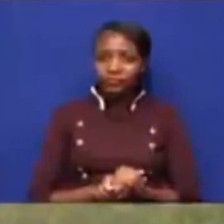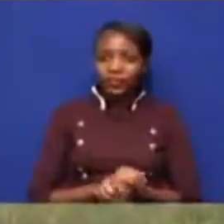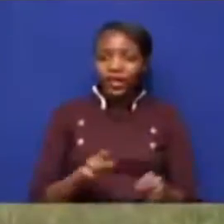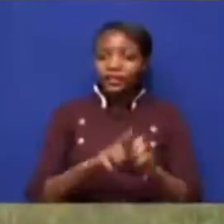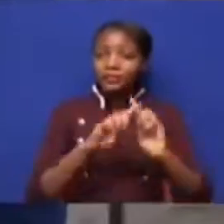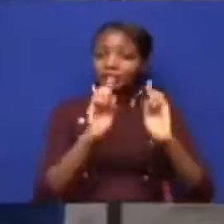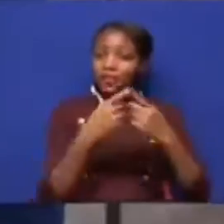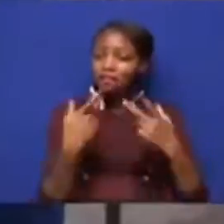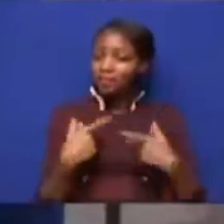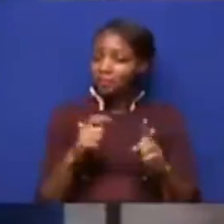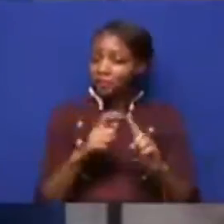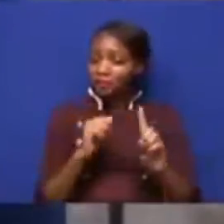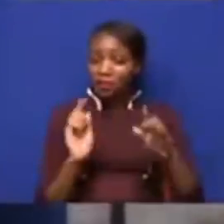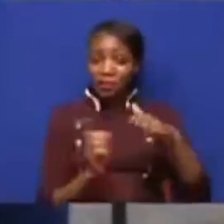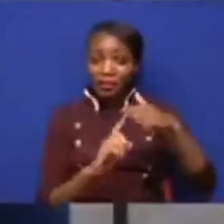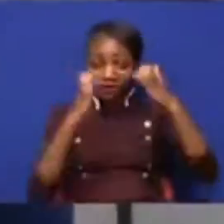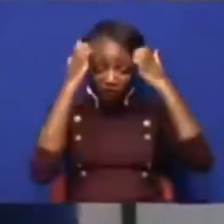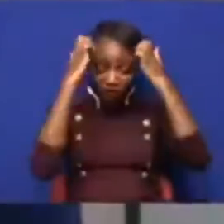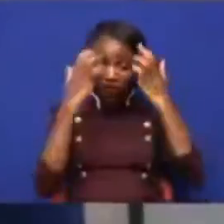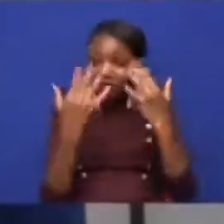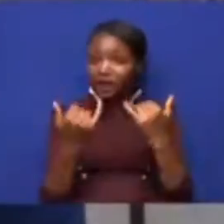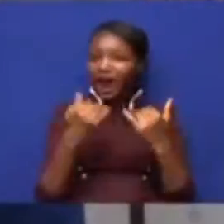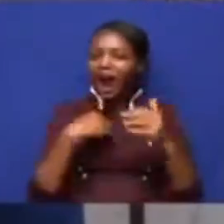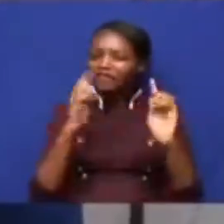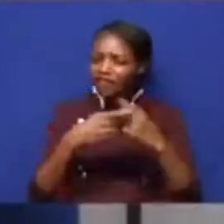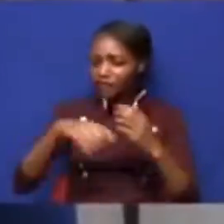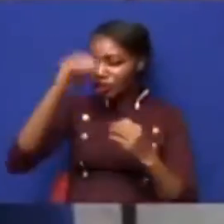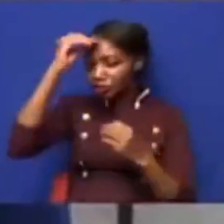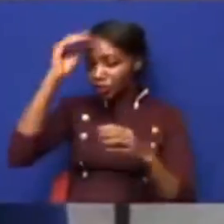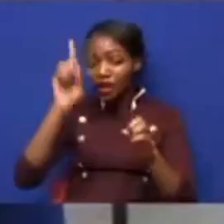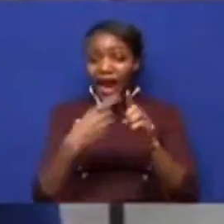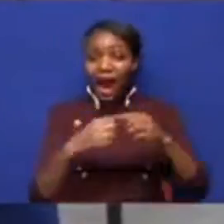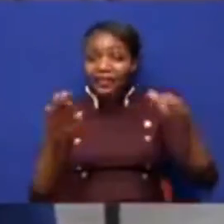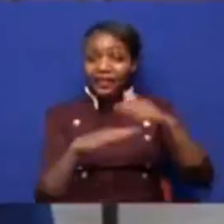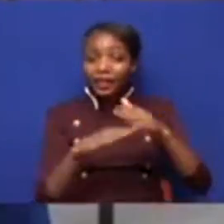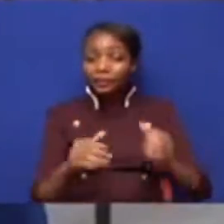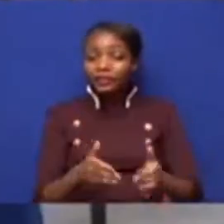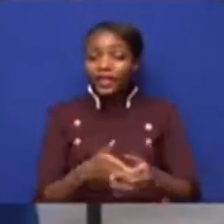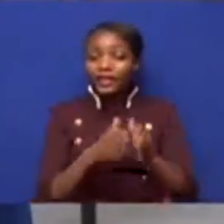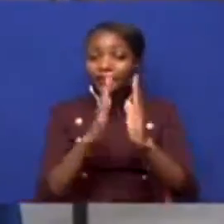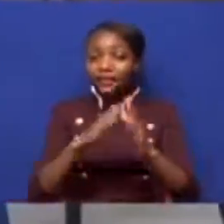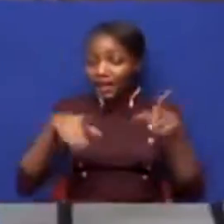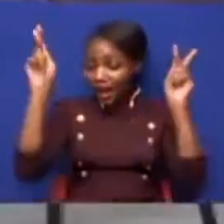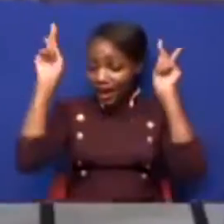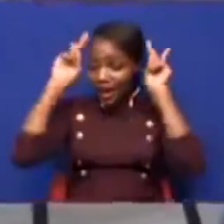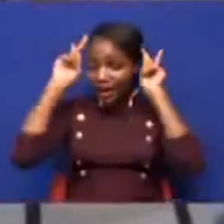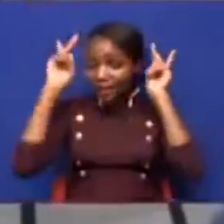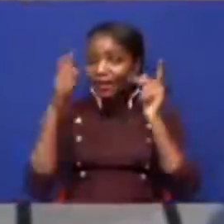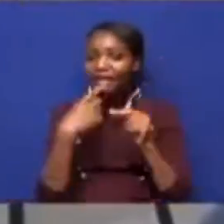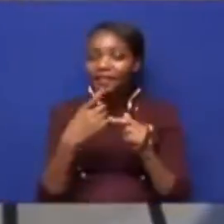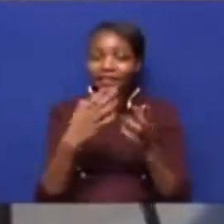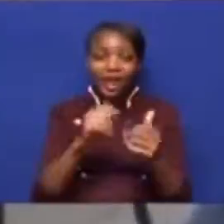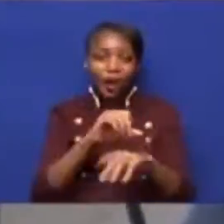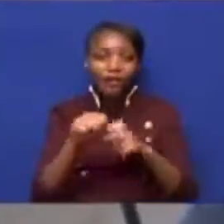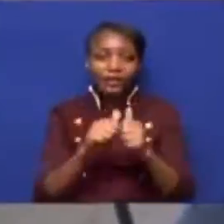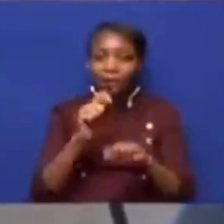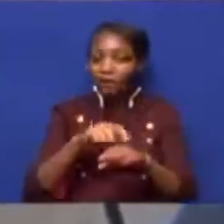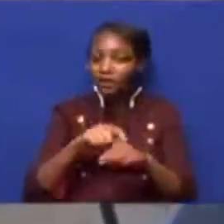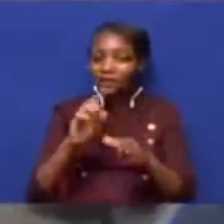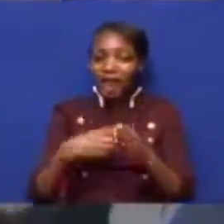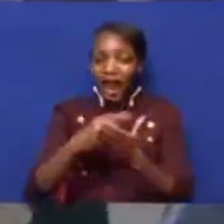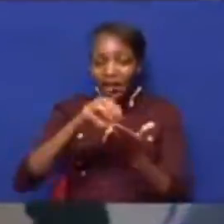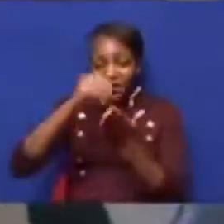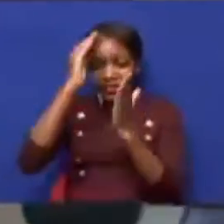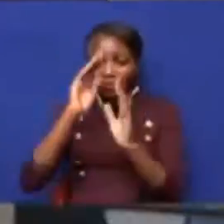Different stakeholders in the education sector have differed. Deputy Chairman Kupet Kakamega Branch says it is about time that pupils